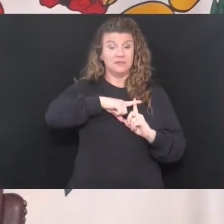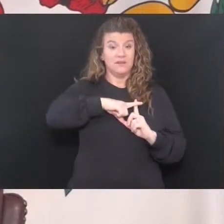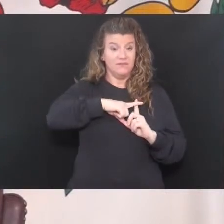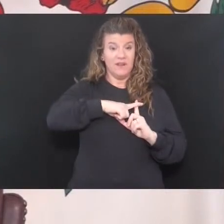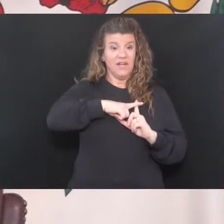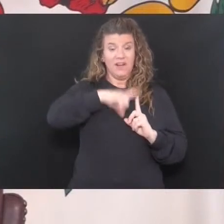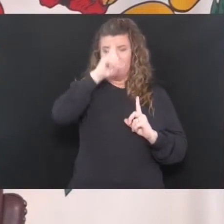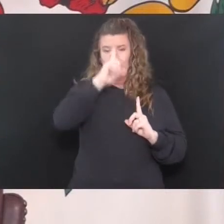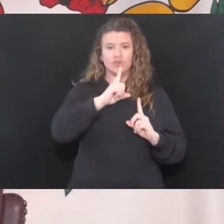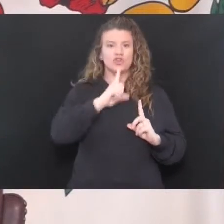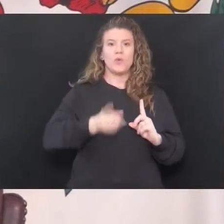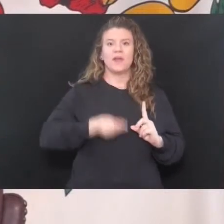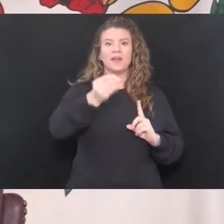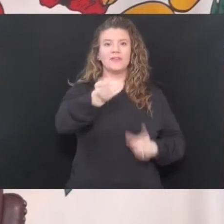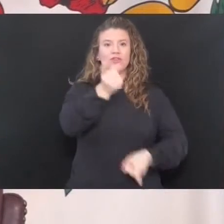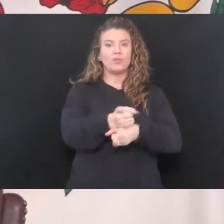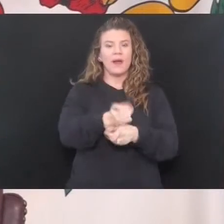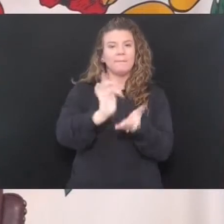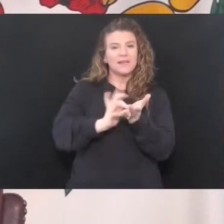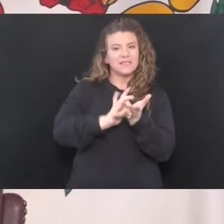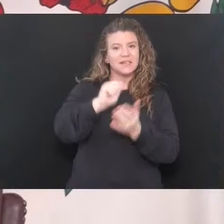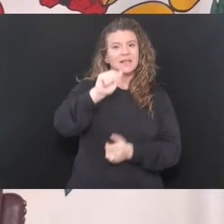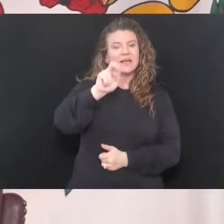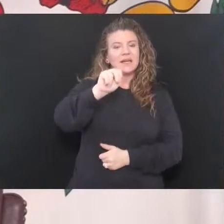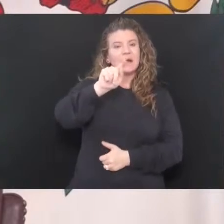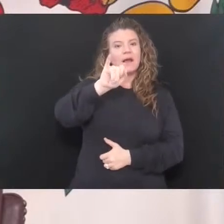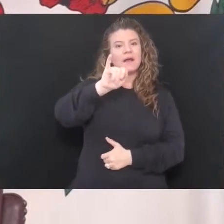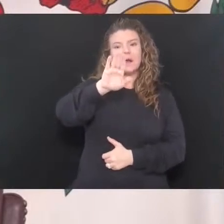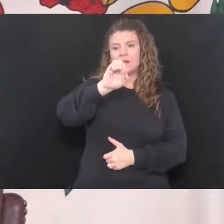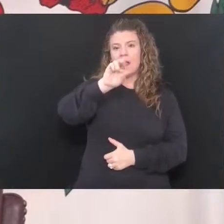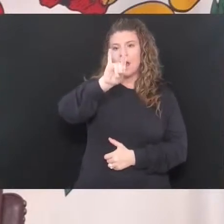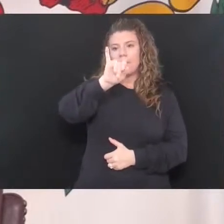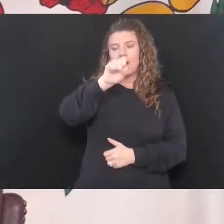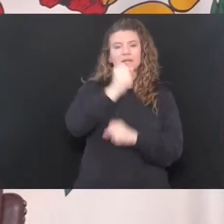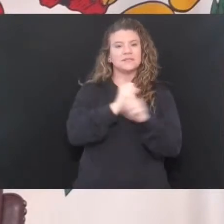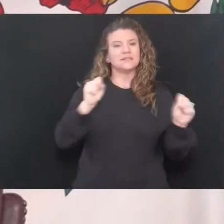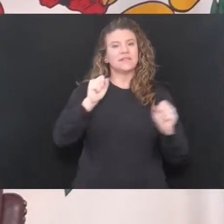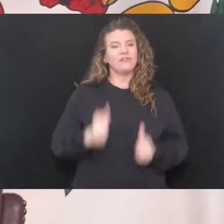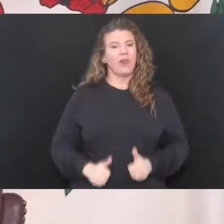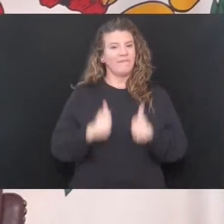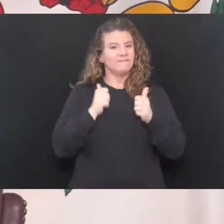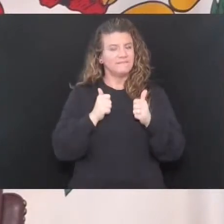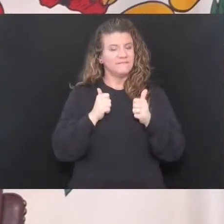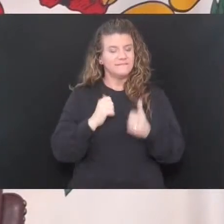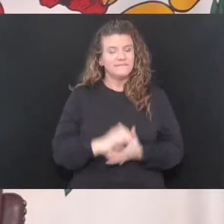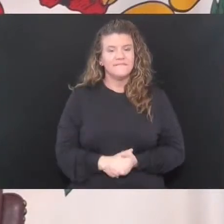everything, absolutely we could give you the antibodies and save your life if we can catch it early enough.